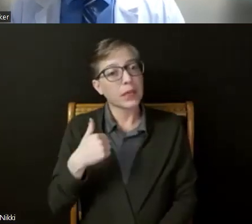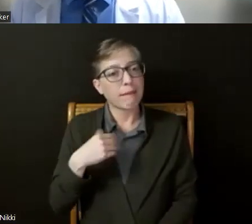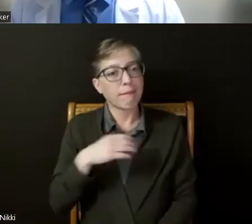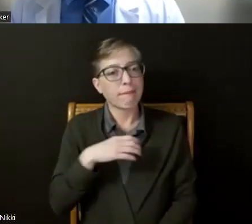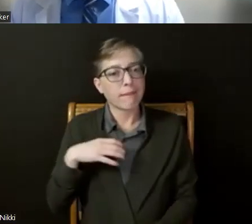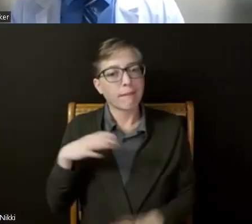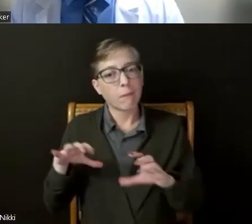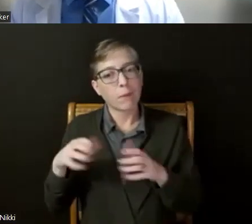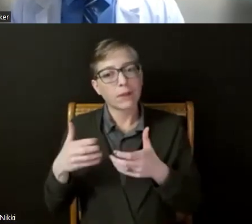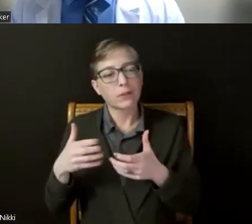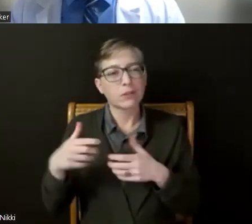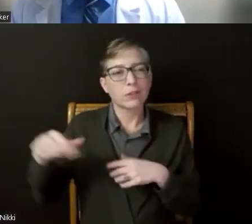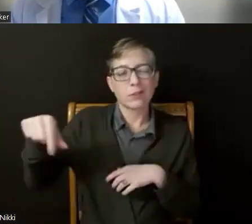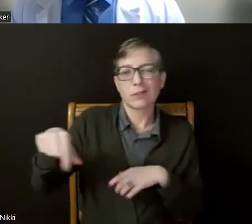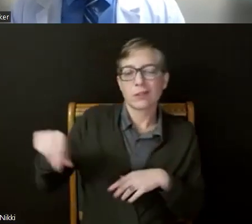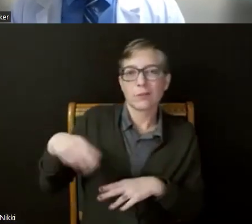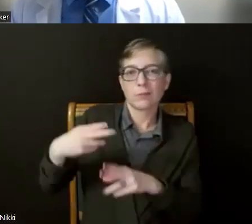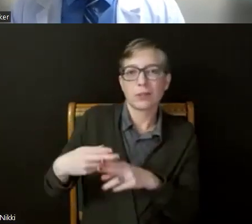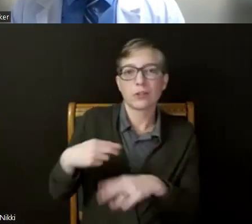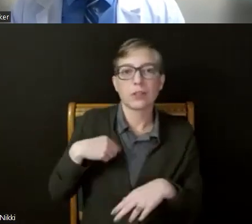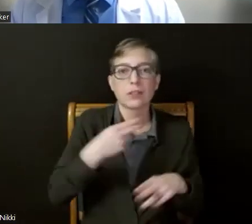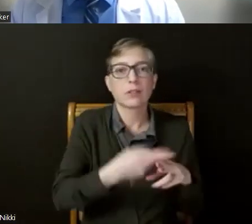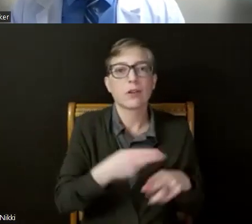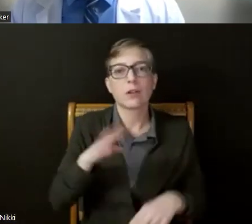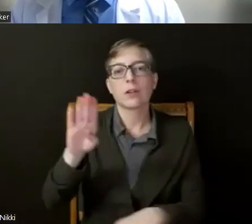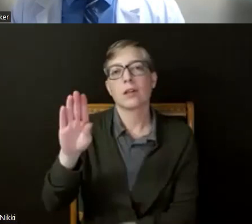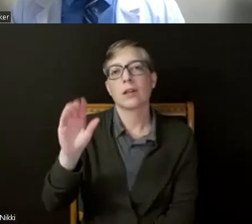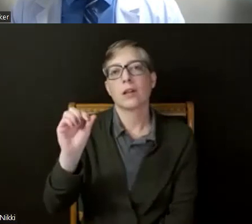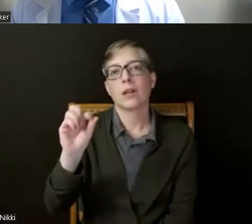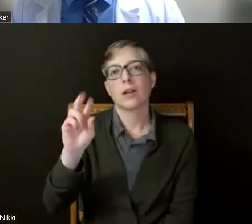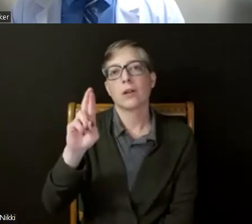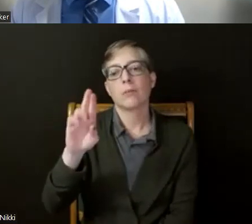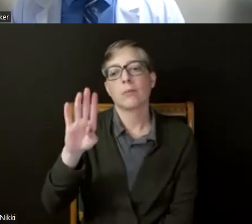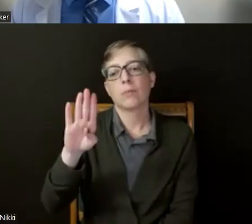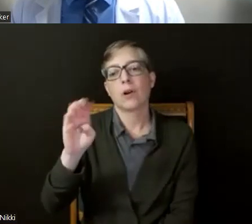mentioned. It's called Barbered, Beautied, Then Screened. And